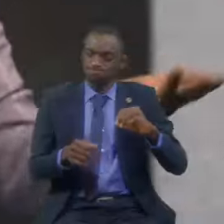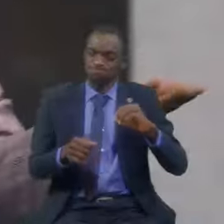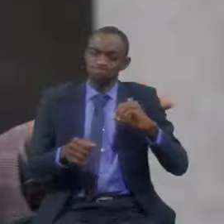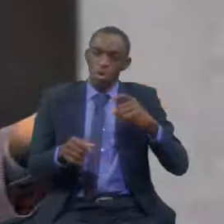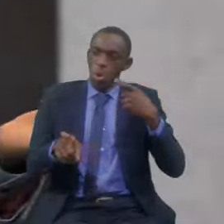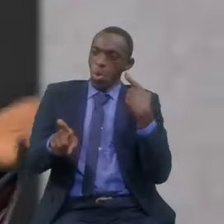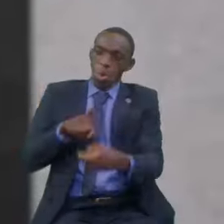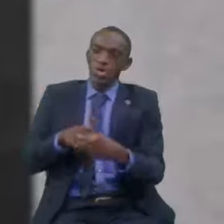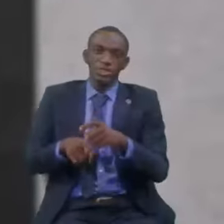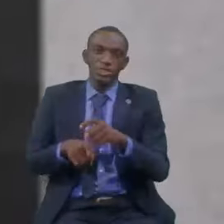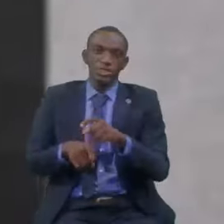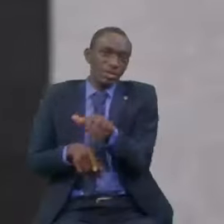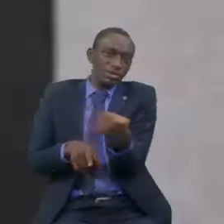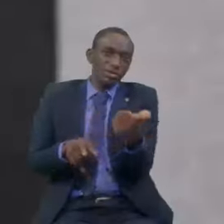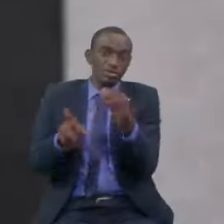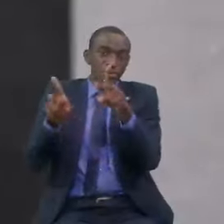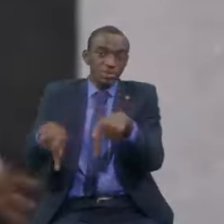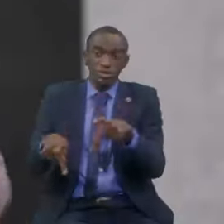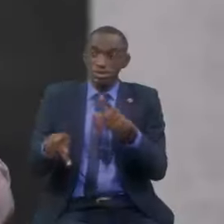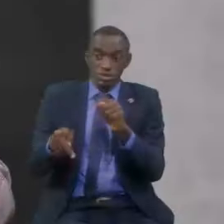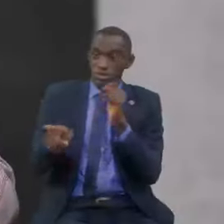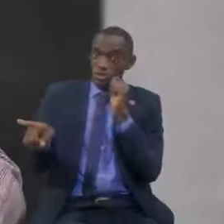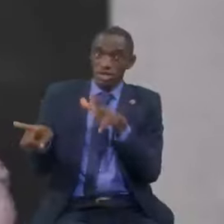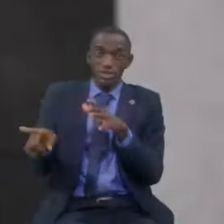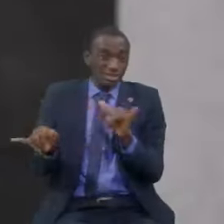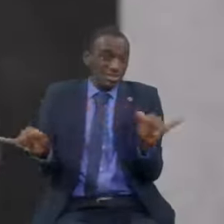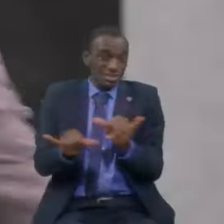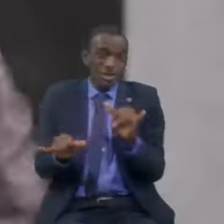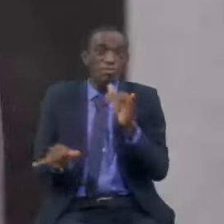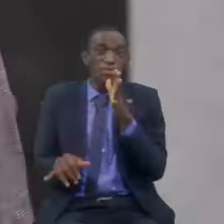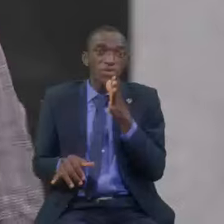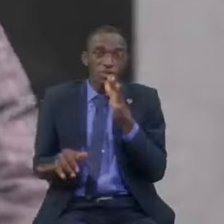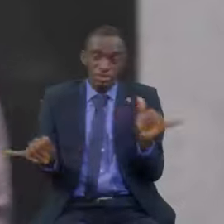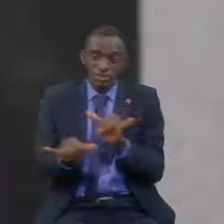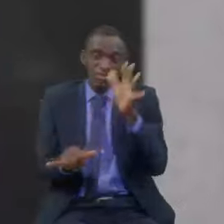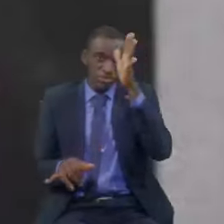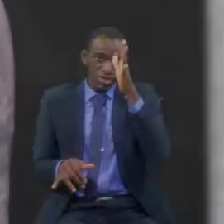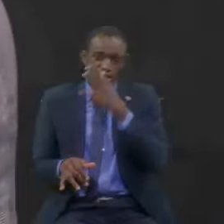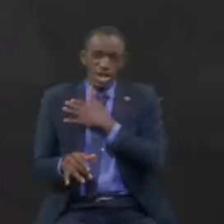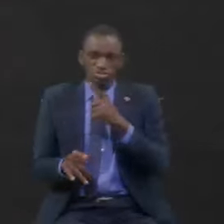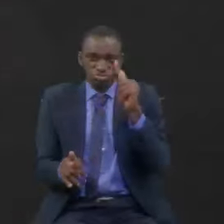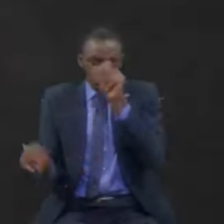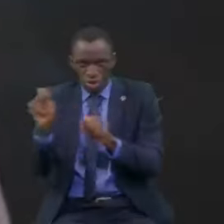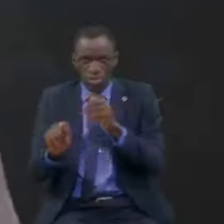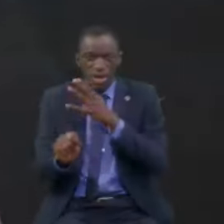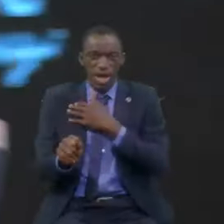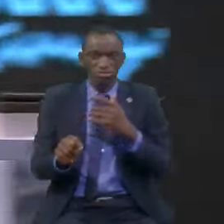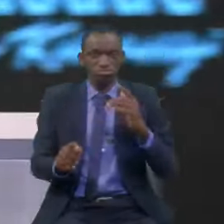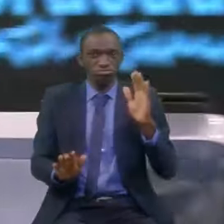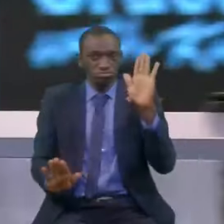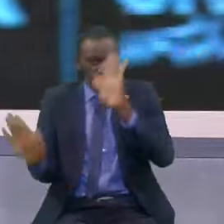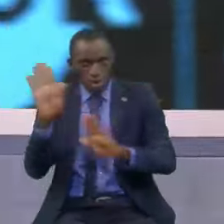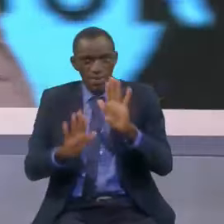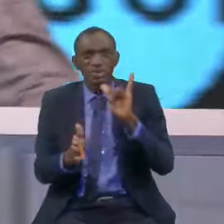same father, the same mother, and so torture and so torment that girl that